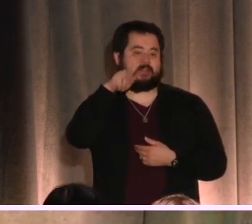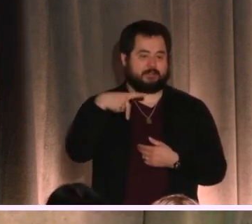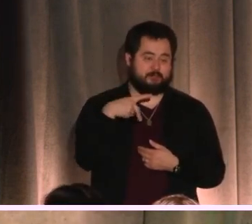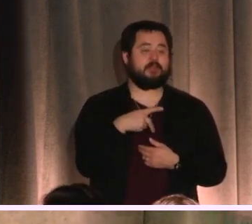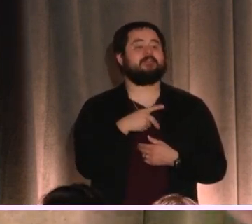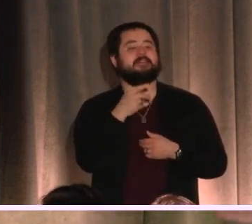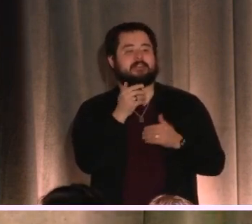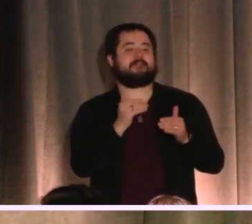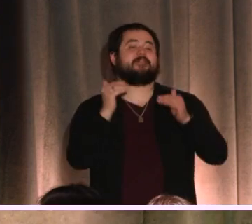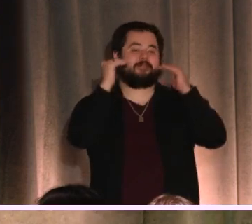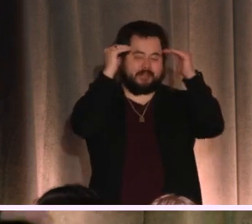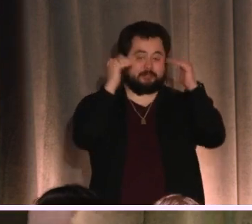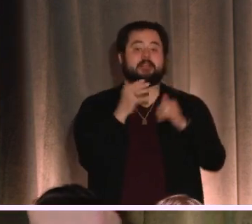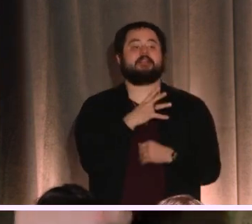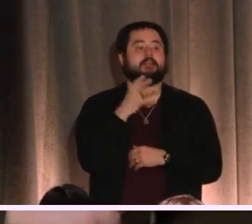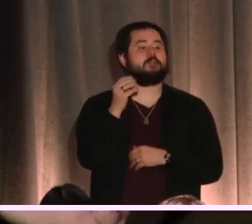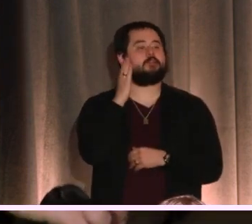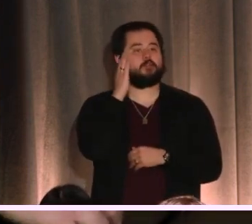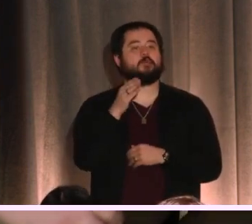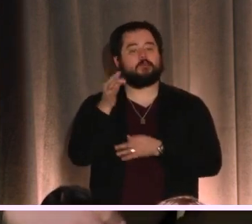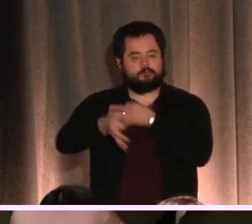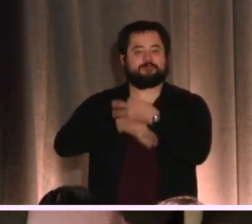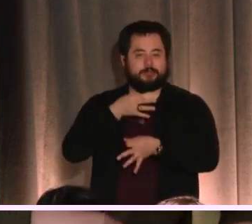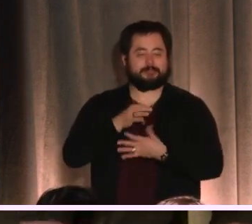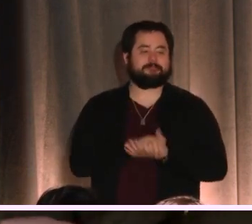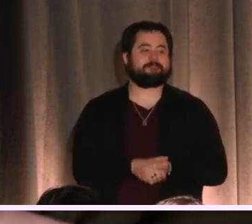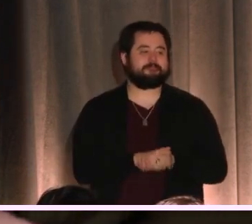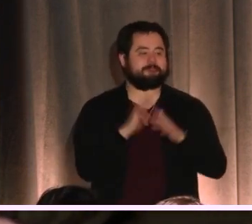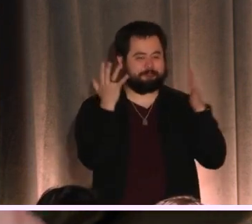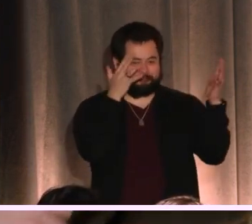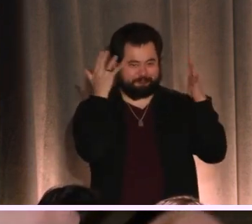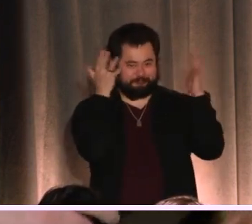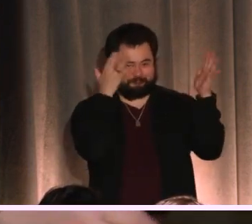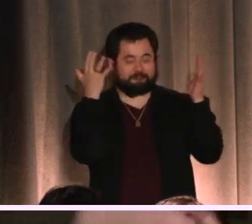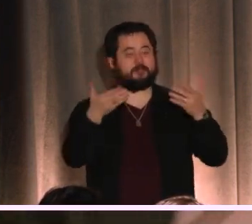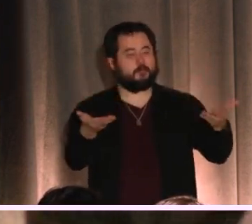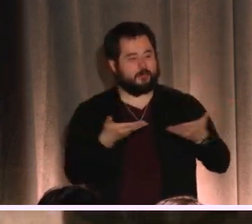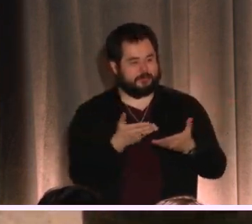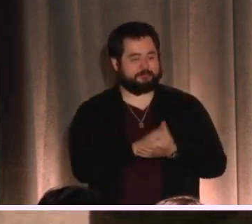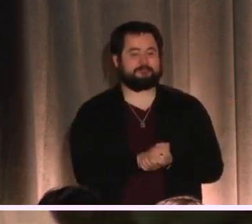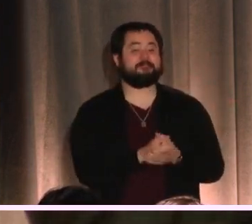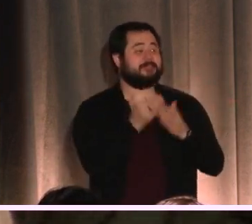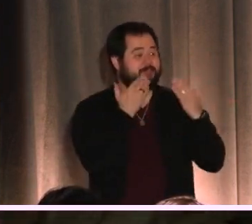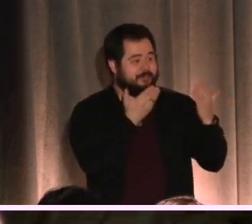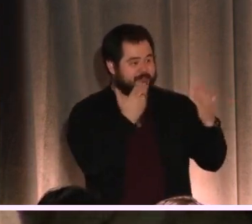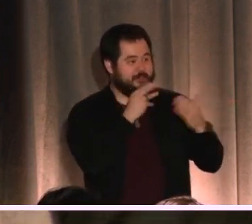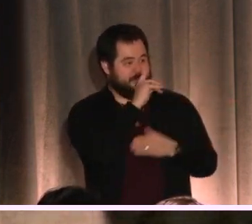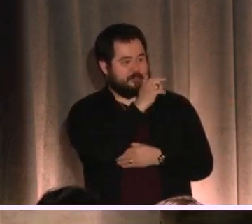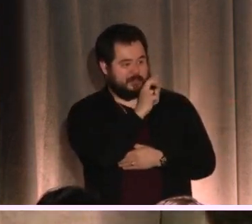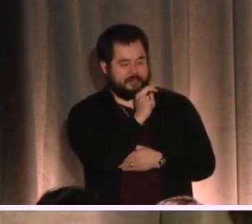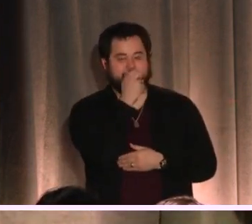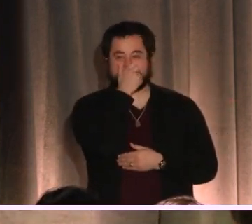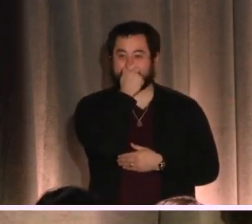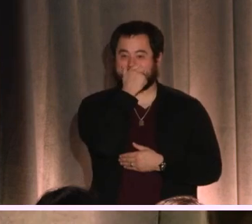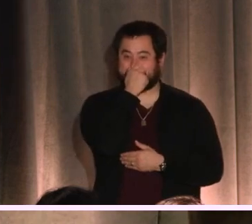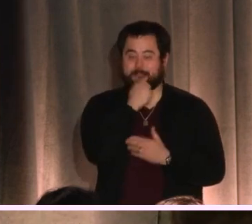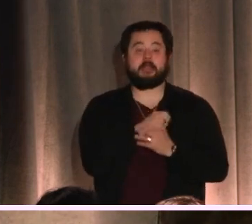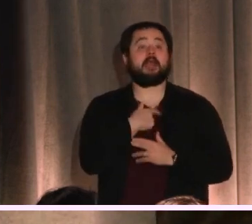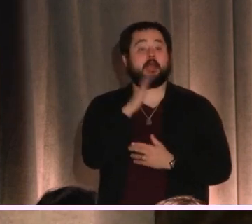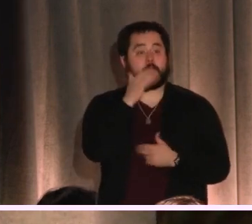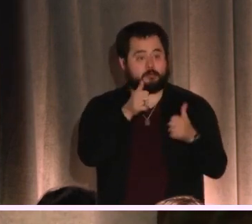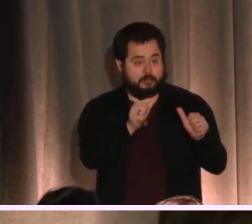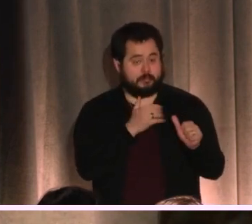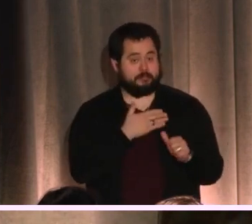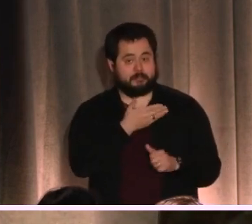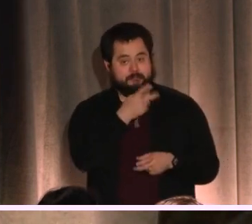Advancement, and he's going to fulfill her role. Thanks, so Megan. Welcome. Thank you, Megan. Okay, I'll try hard. My hardest